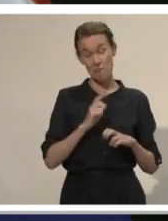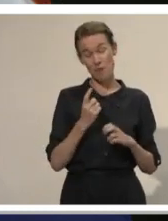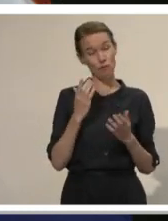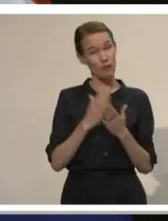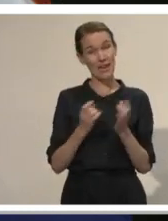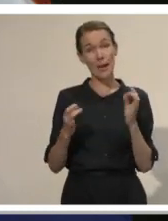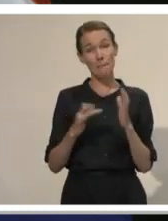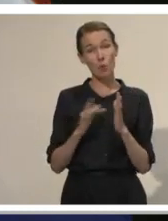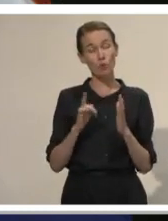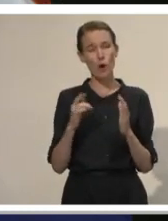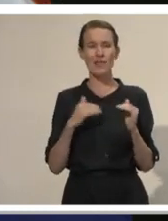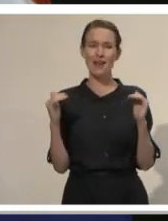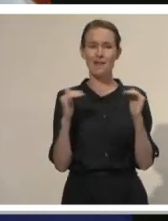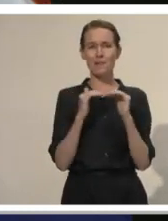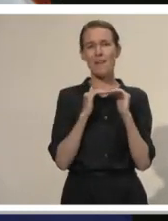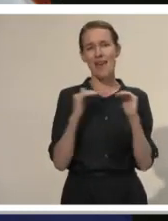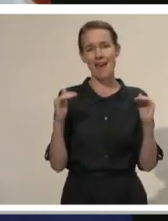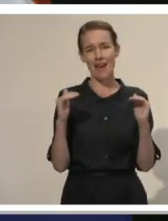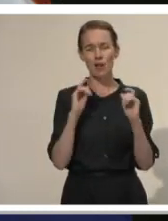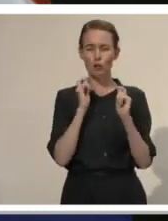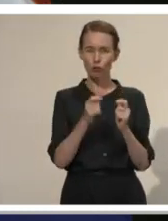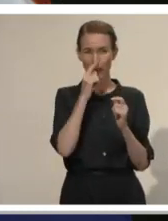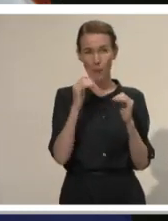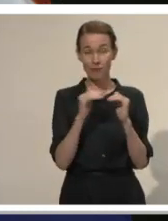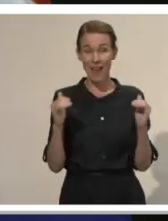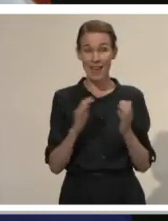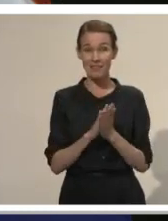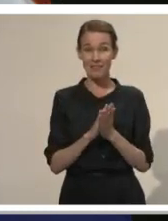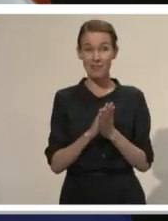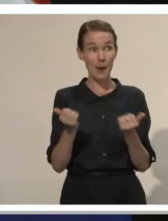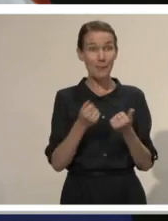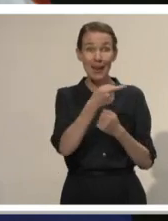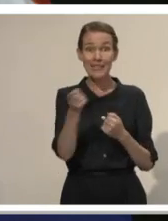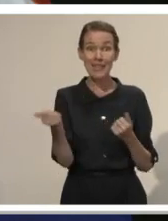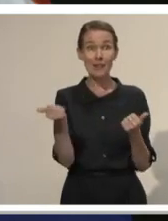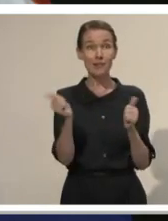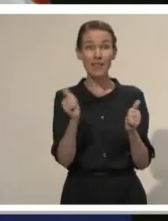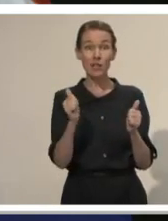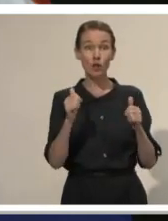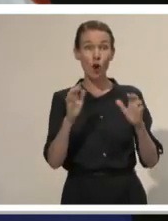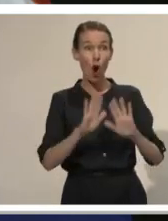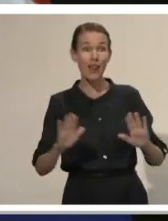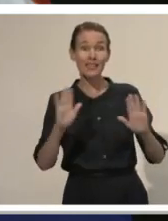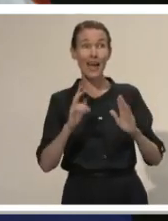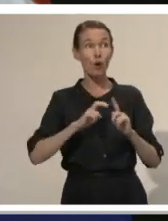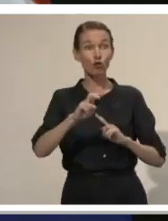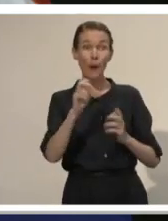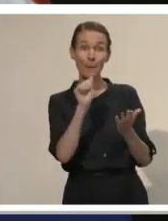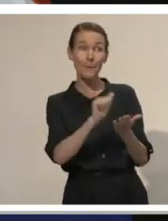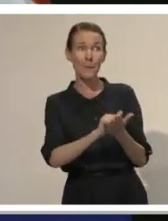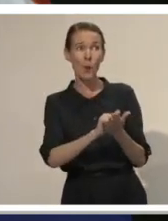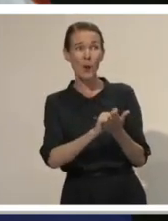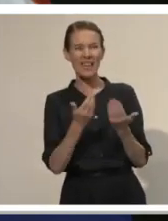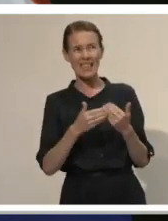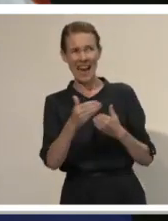the circumstances. I know that there will be many people who will have trips booked that just aren't possible to undertake now. So if you wouldn't allow me just to go and